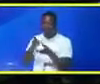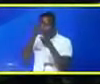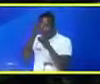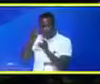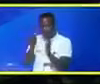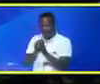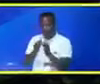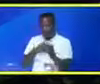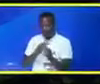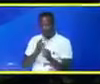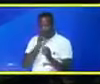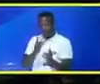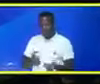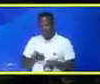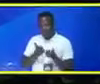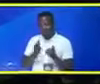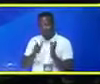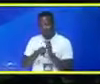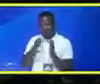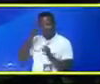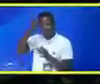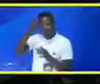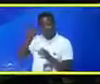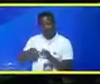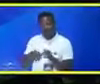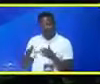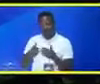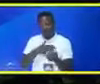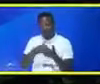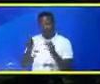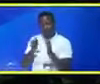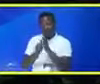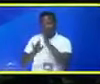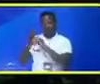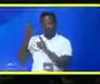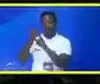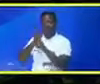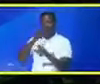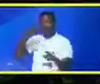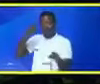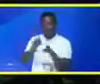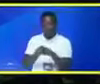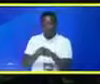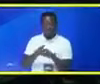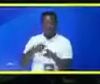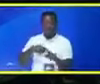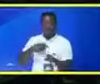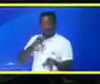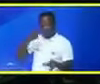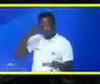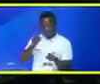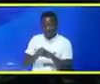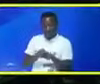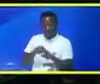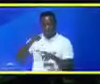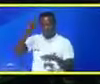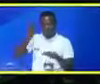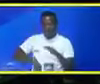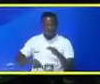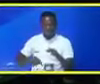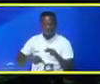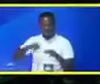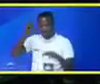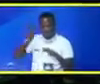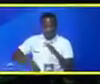my reality and my future. And anything God does not agree with, and I do not agree with, cannot, should not,